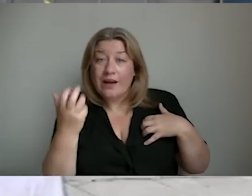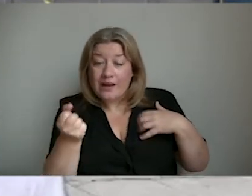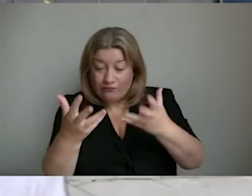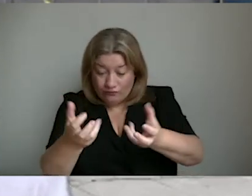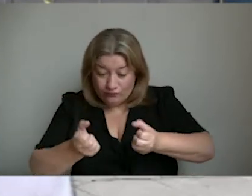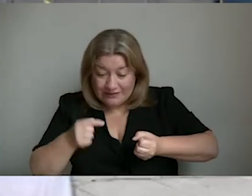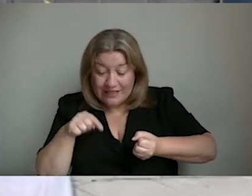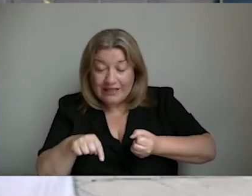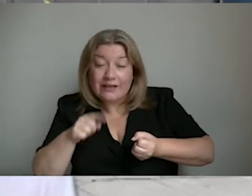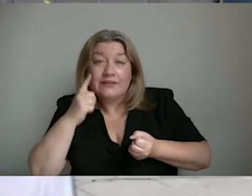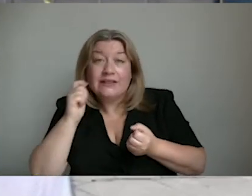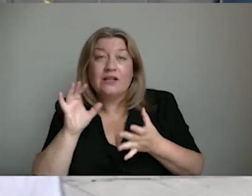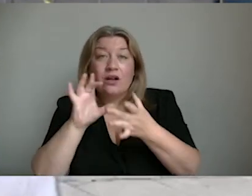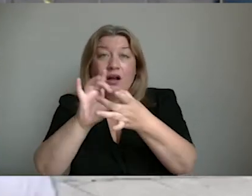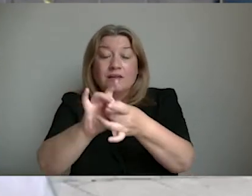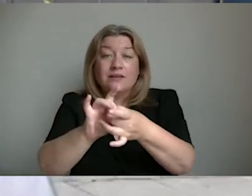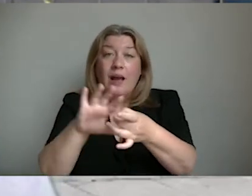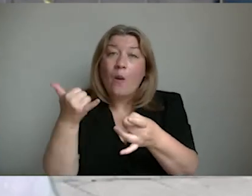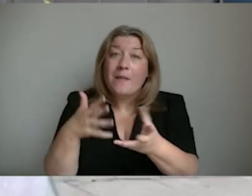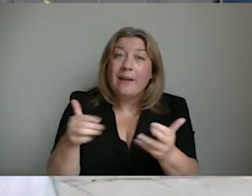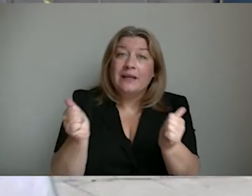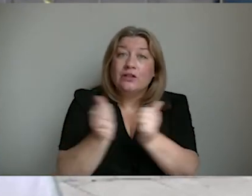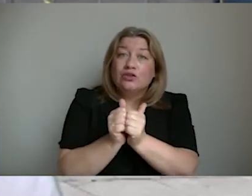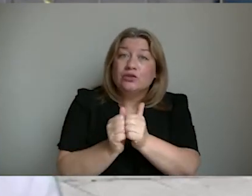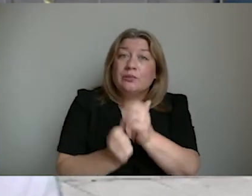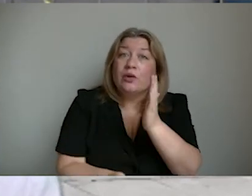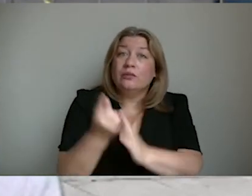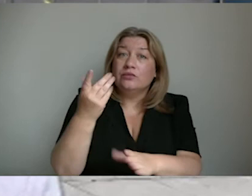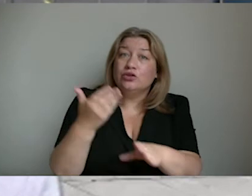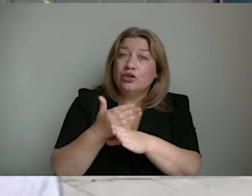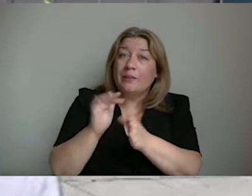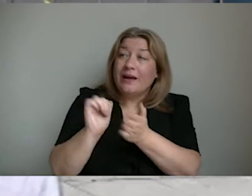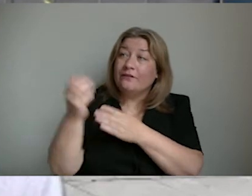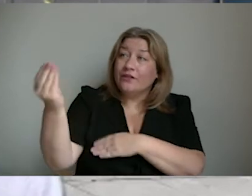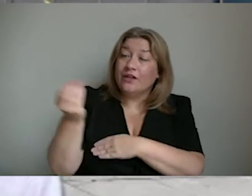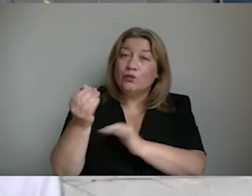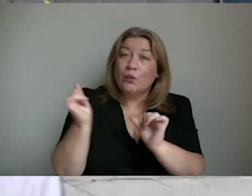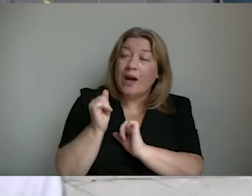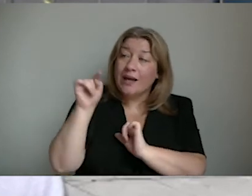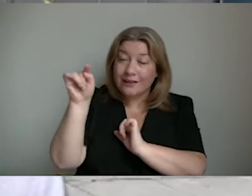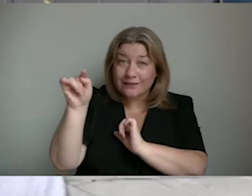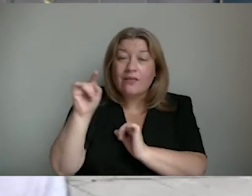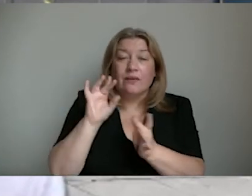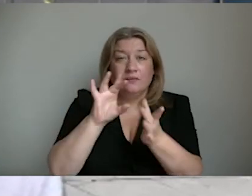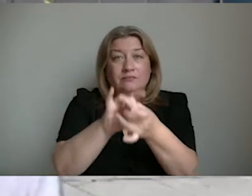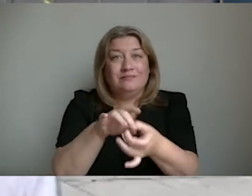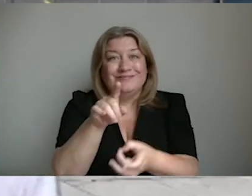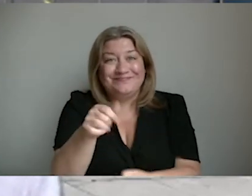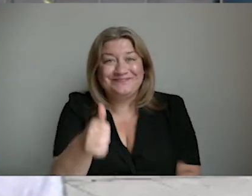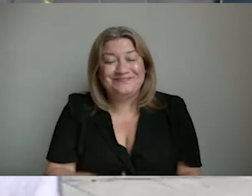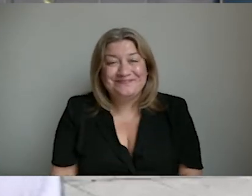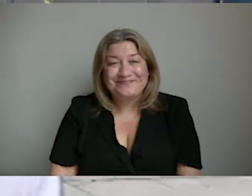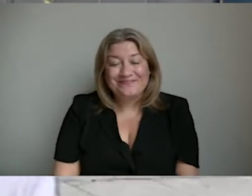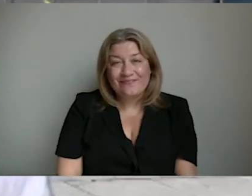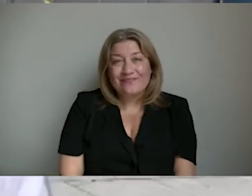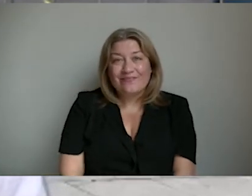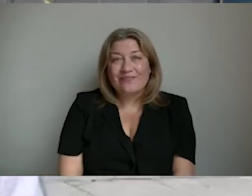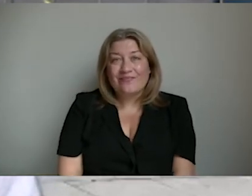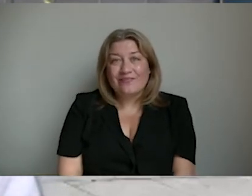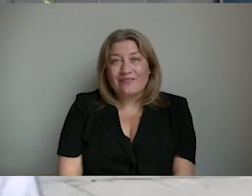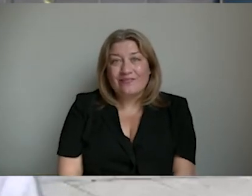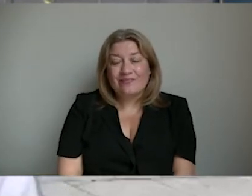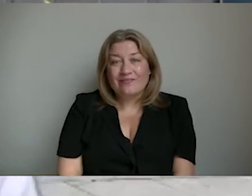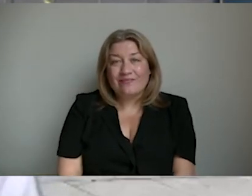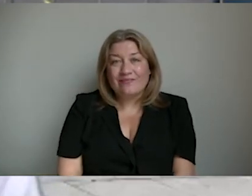touch with you when we have the appropriate and relevant jobs that you might be suitable for. So please do kind of continue to get in